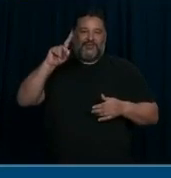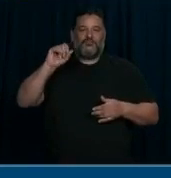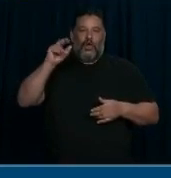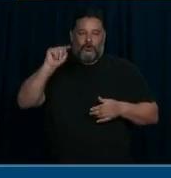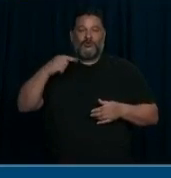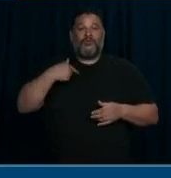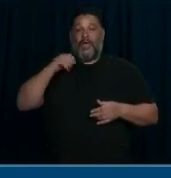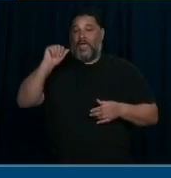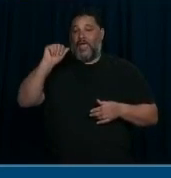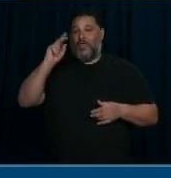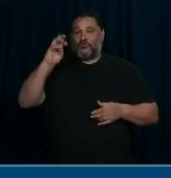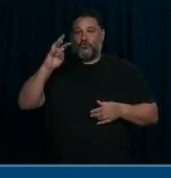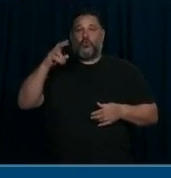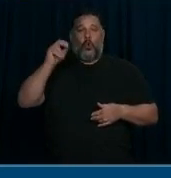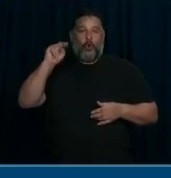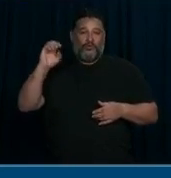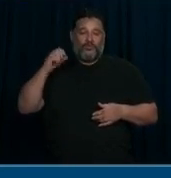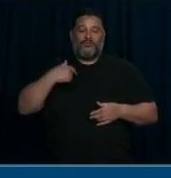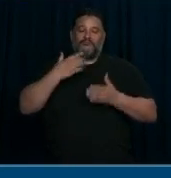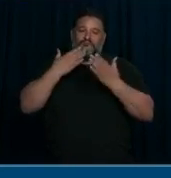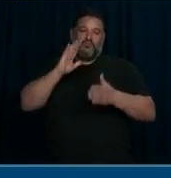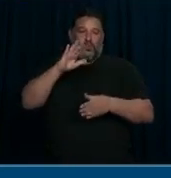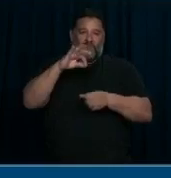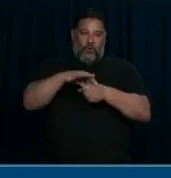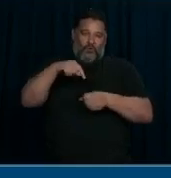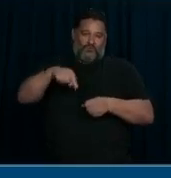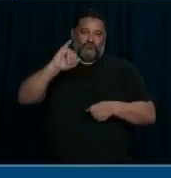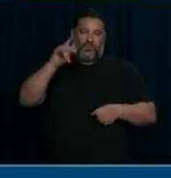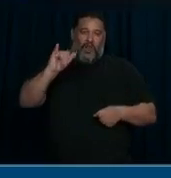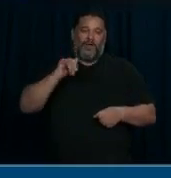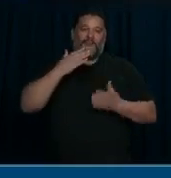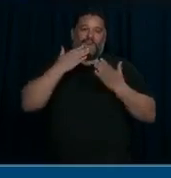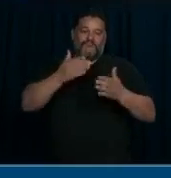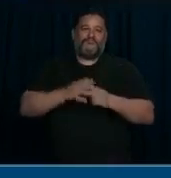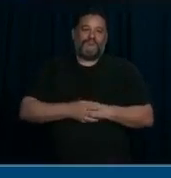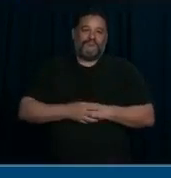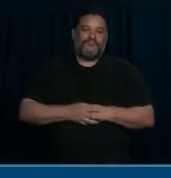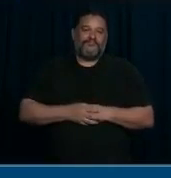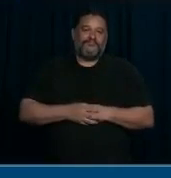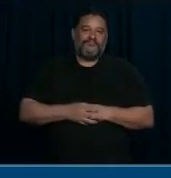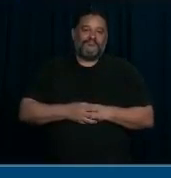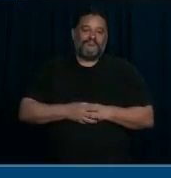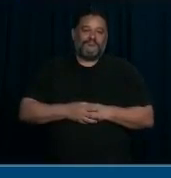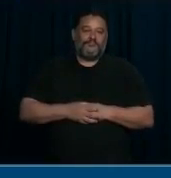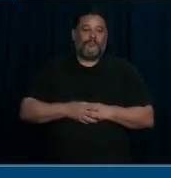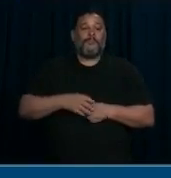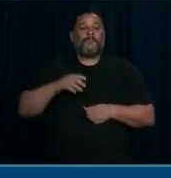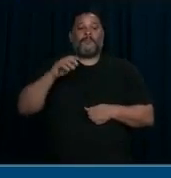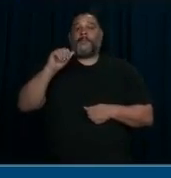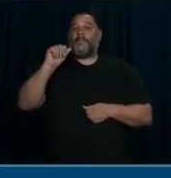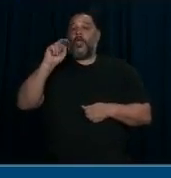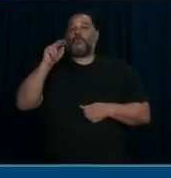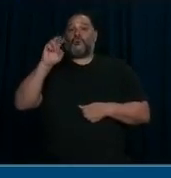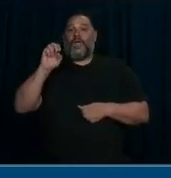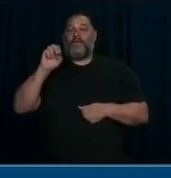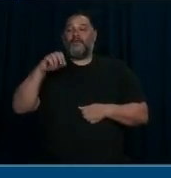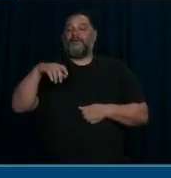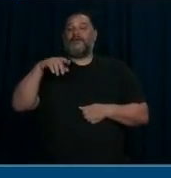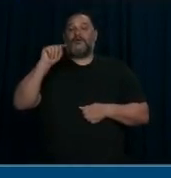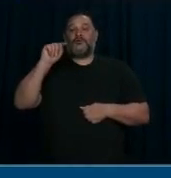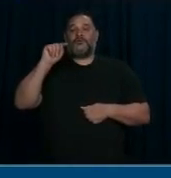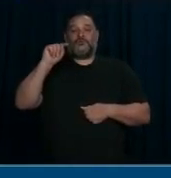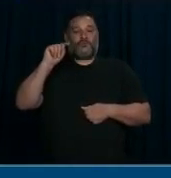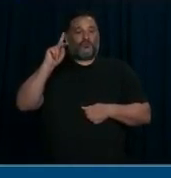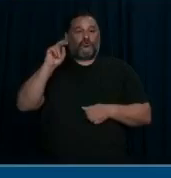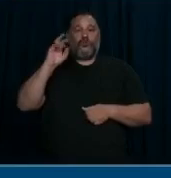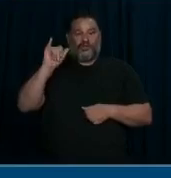Andrew Horn, and I appreciate your vote this July. Thank you. And Andre Cherney, you have the final closing statement. Thank you so